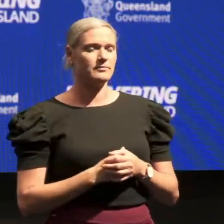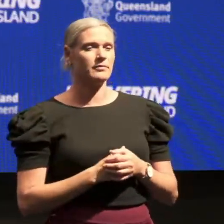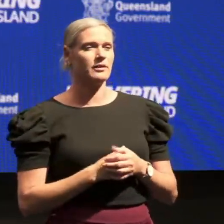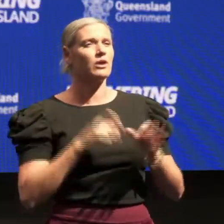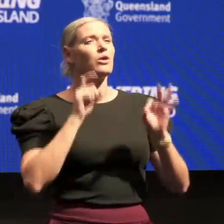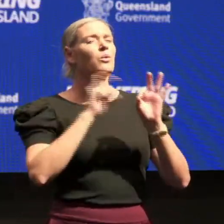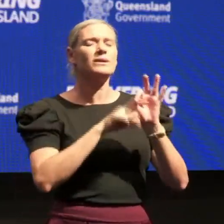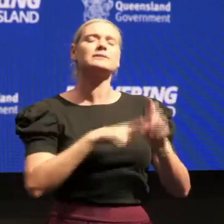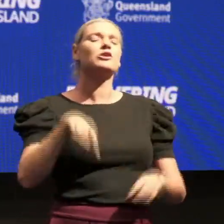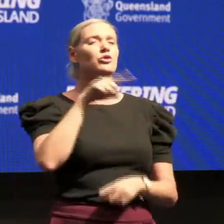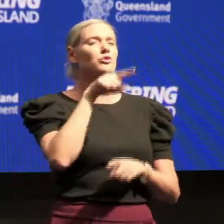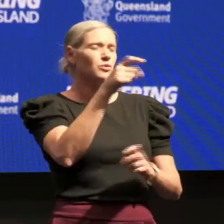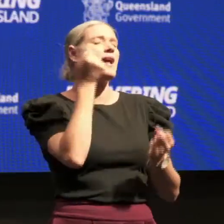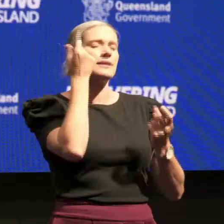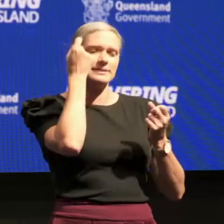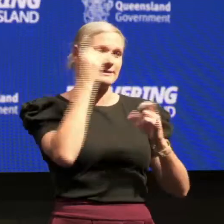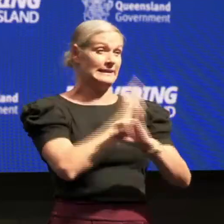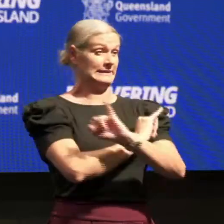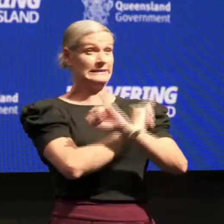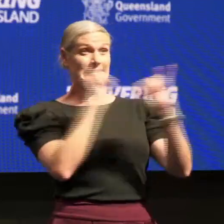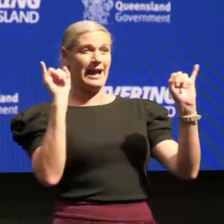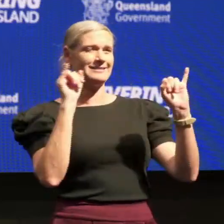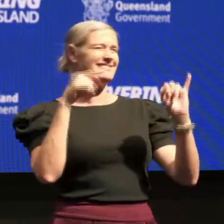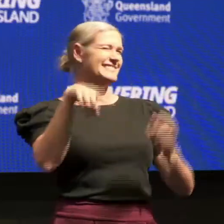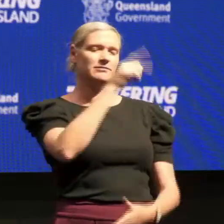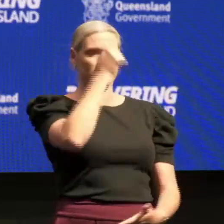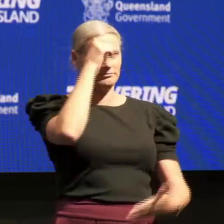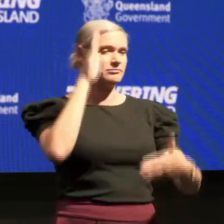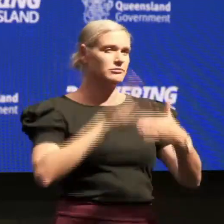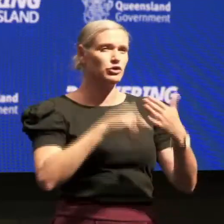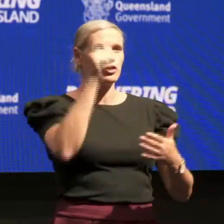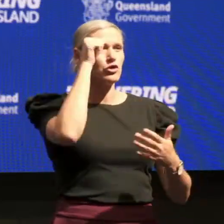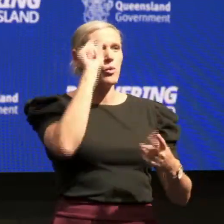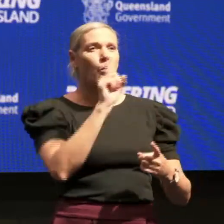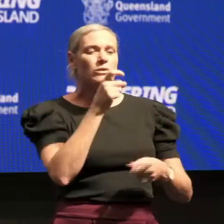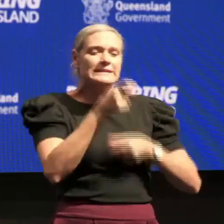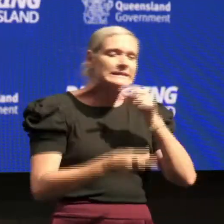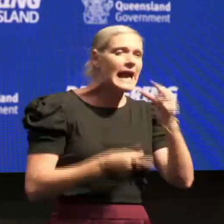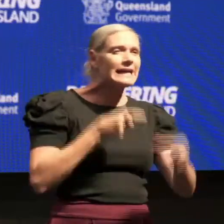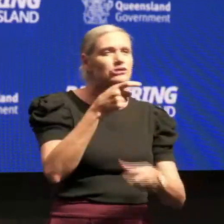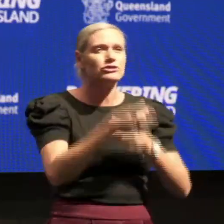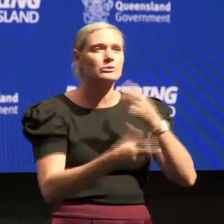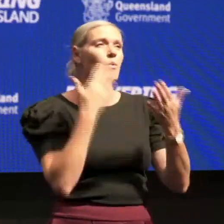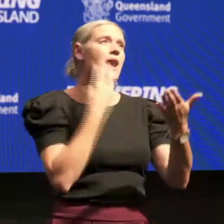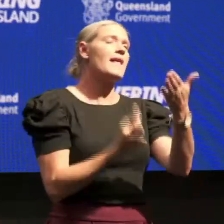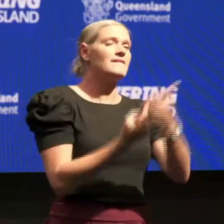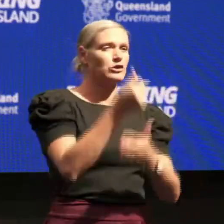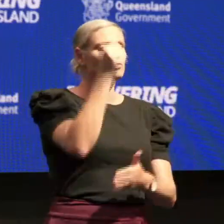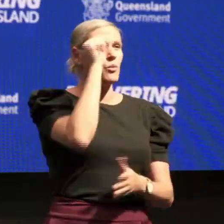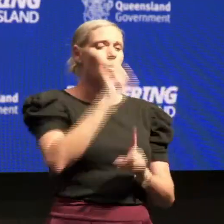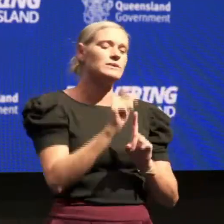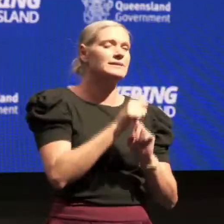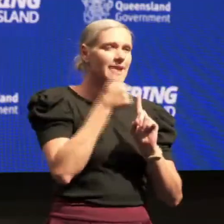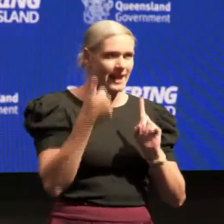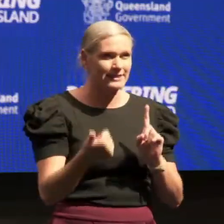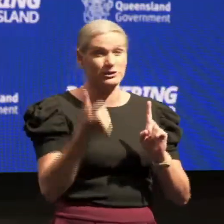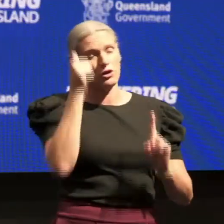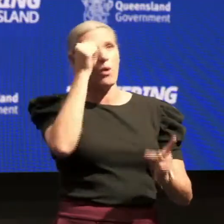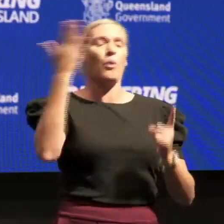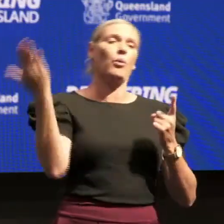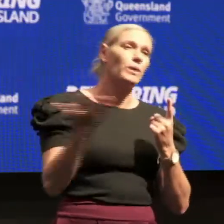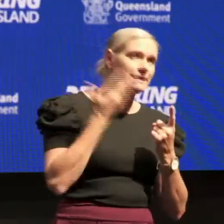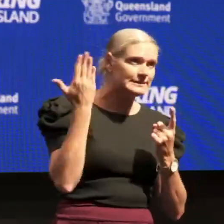Queenslanders understand disasters better than anyone, and they understand the stages of an event. First it's the